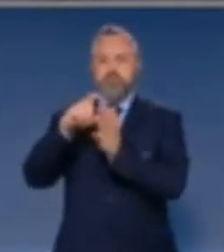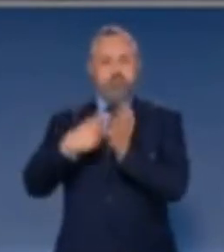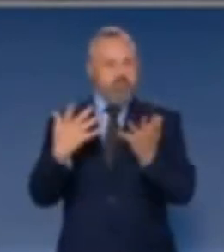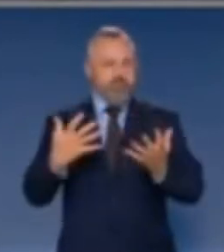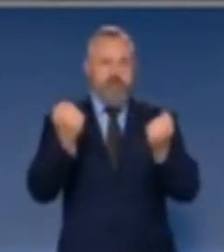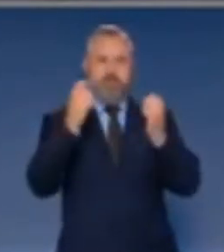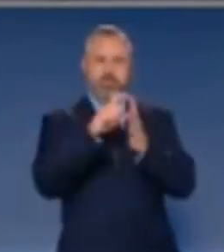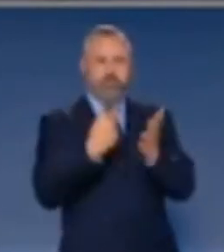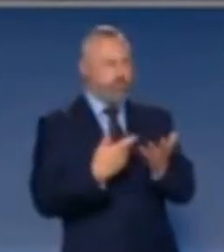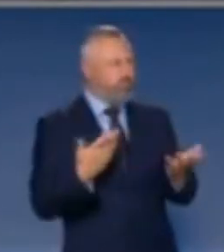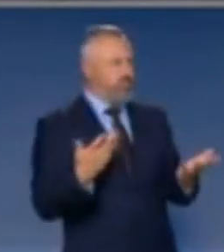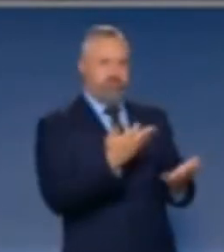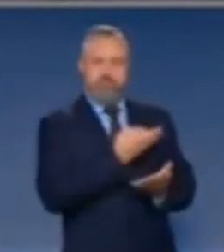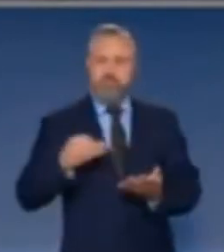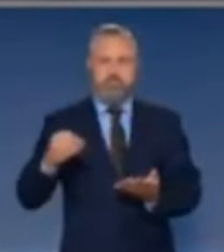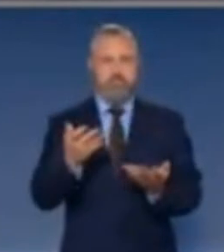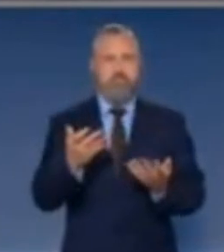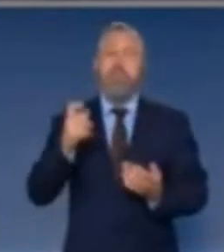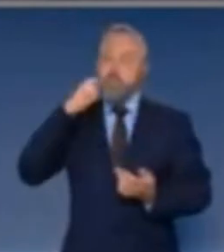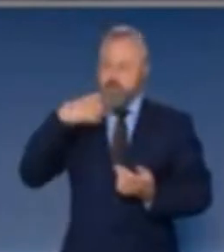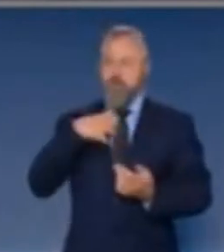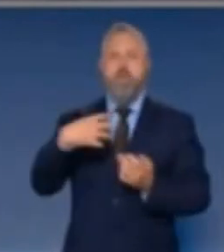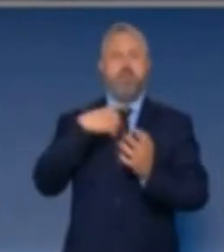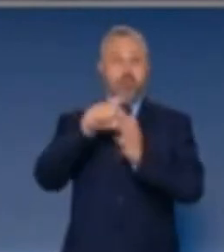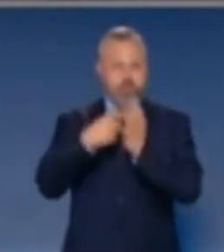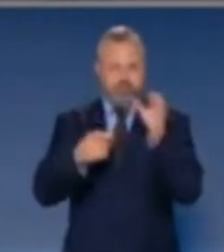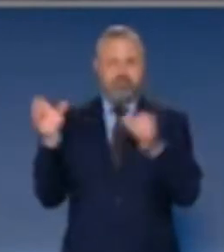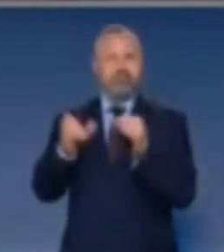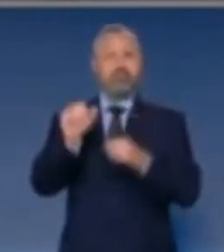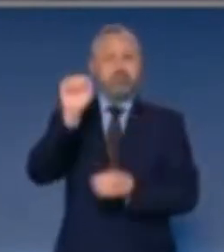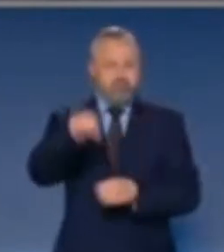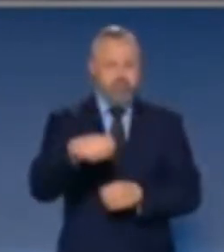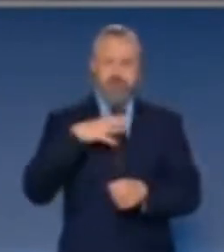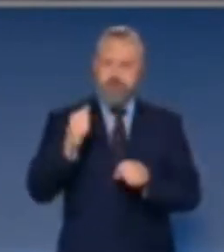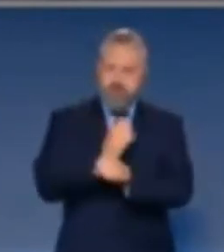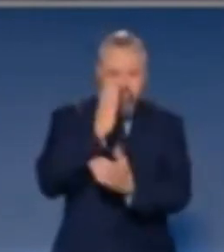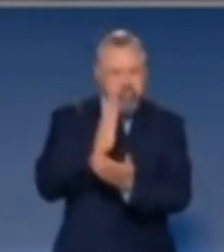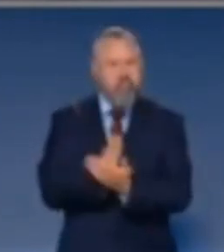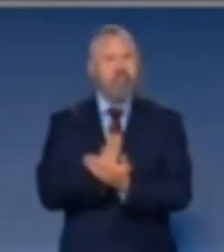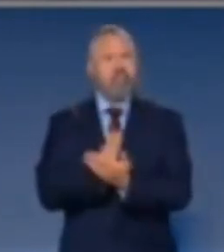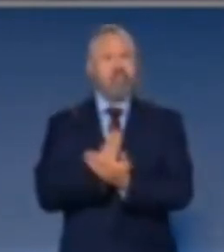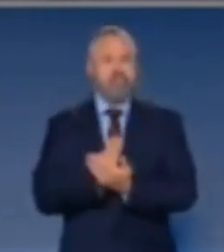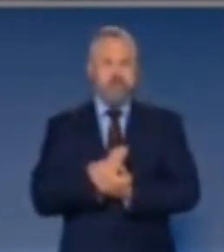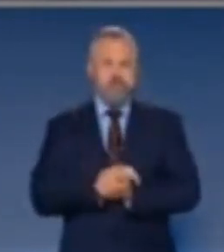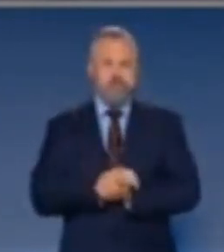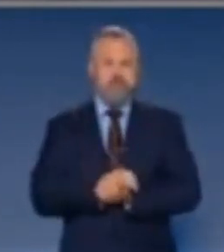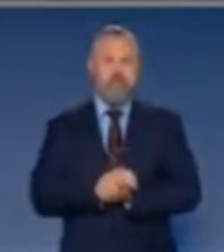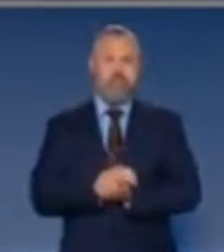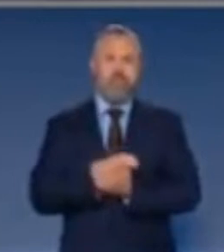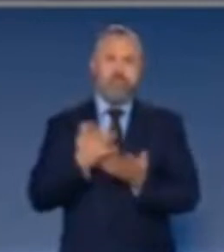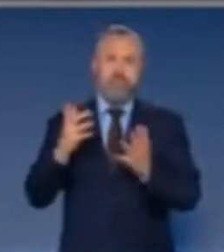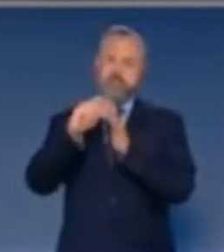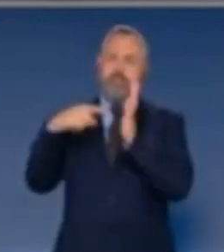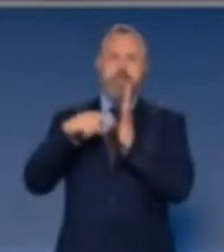there'll be additional workforce because we want to make sure the department will provide advice once they've completed those negotiations.